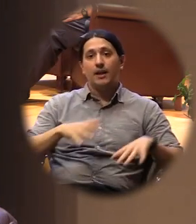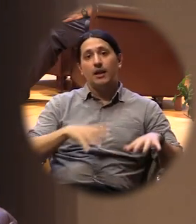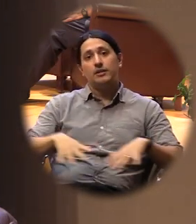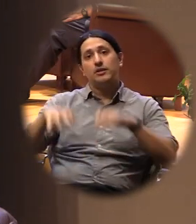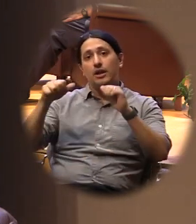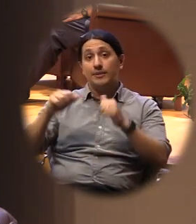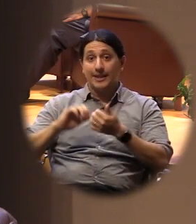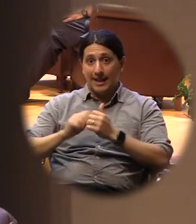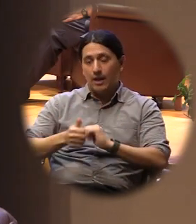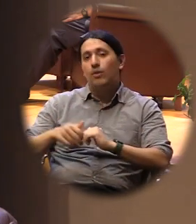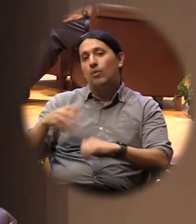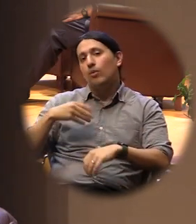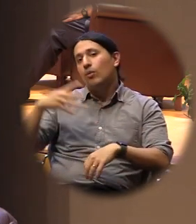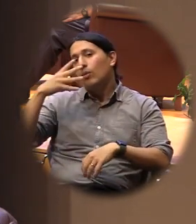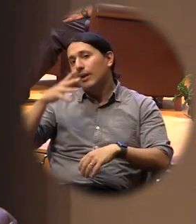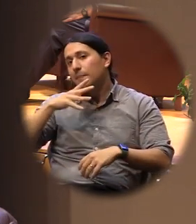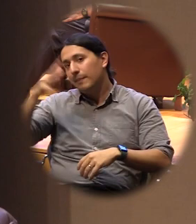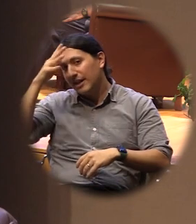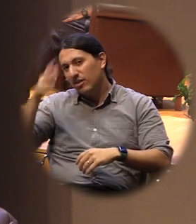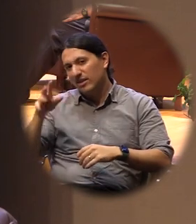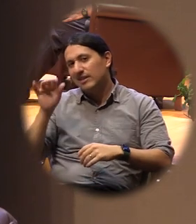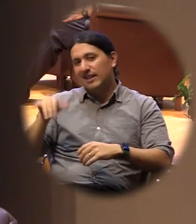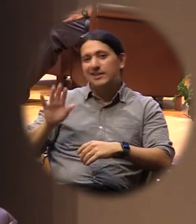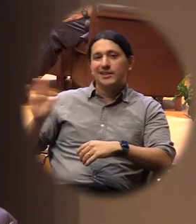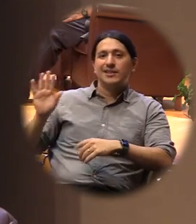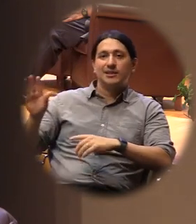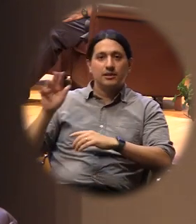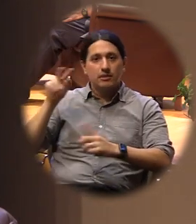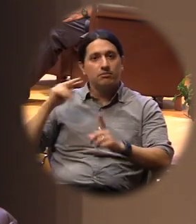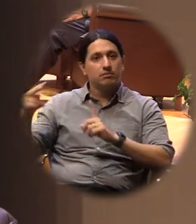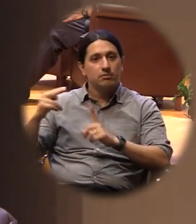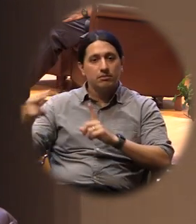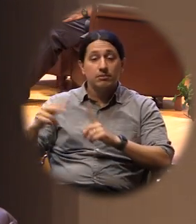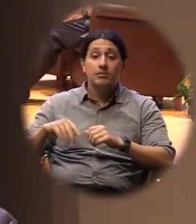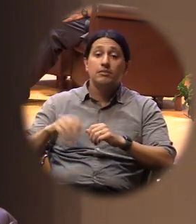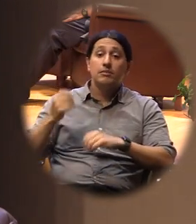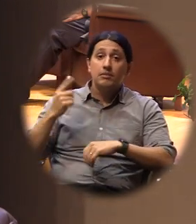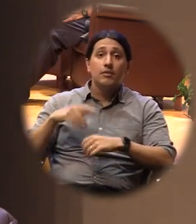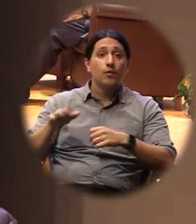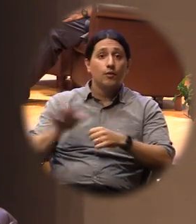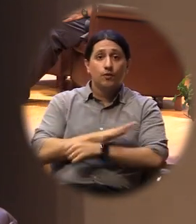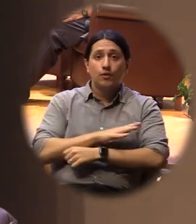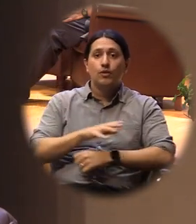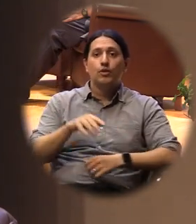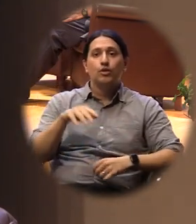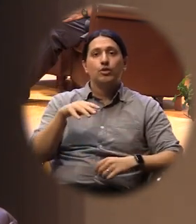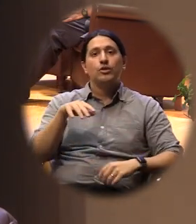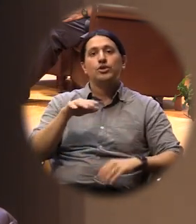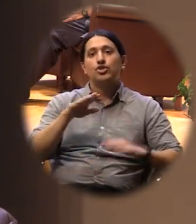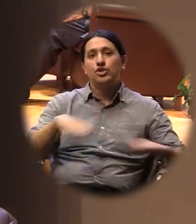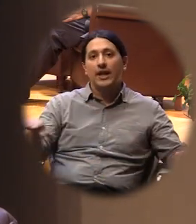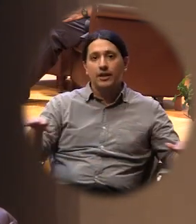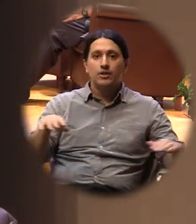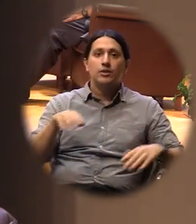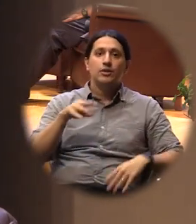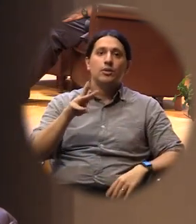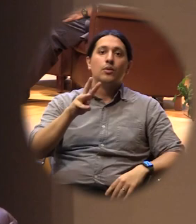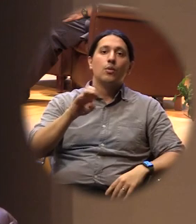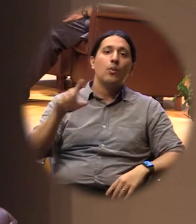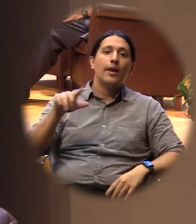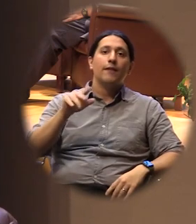it. And the whole child welfare system, which Dorothy Roberts' most recent book just shreds to